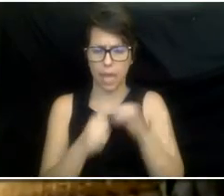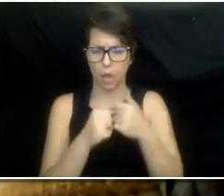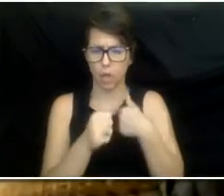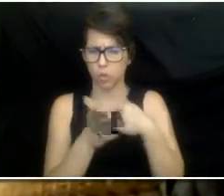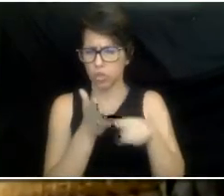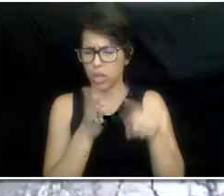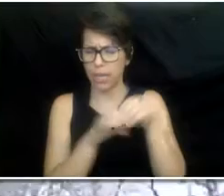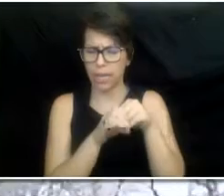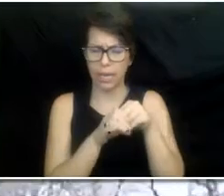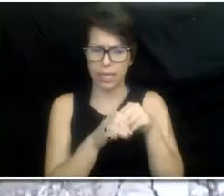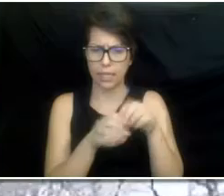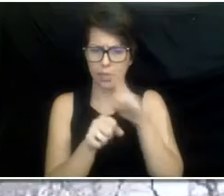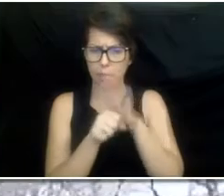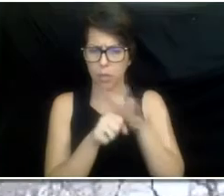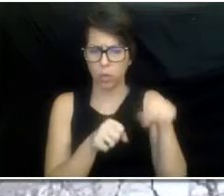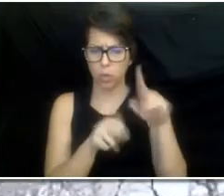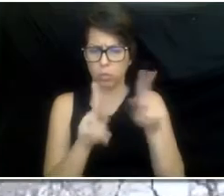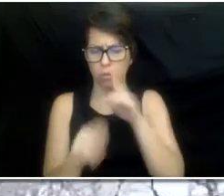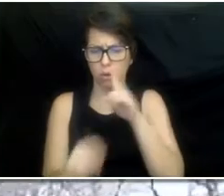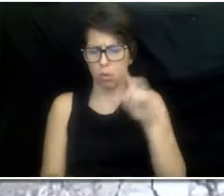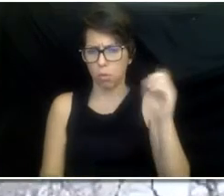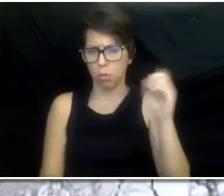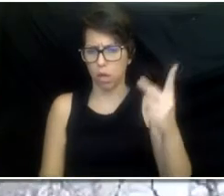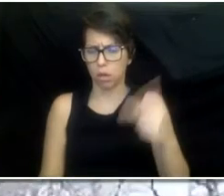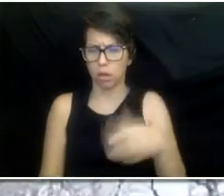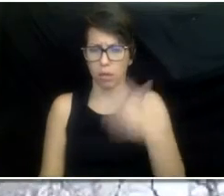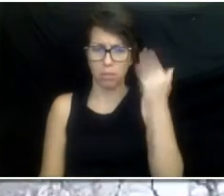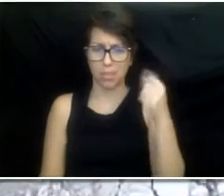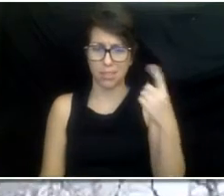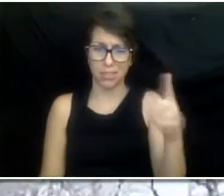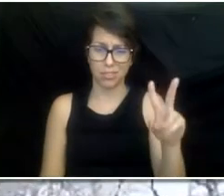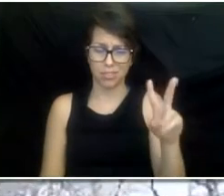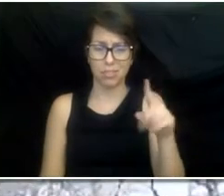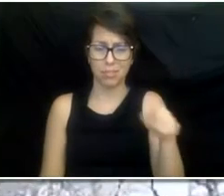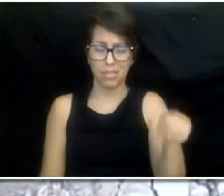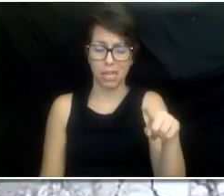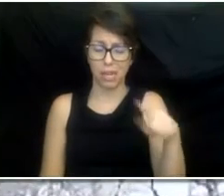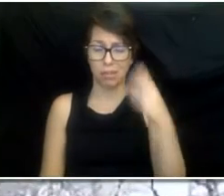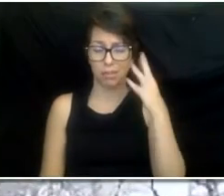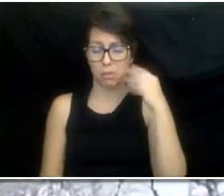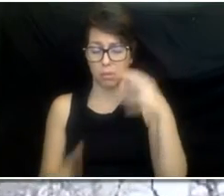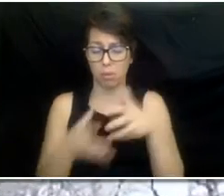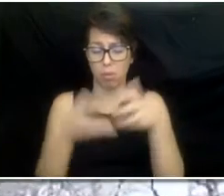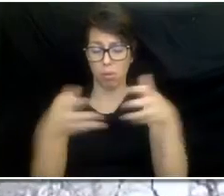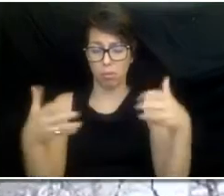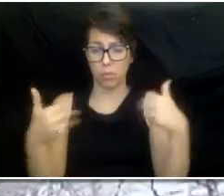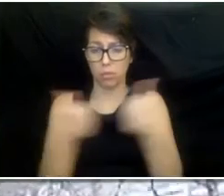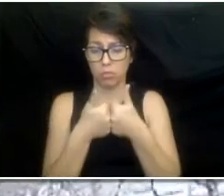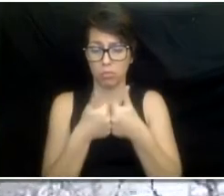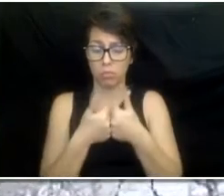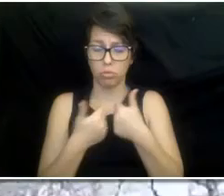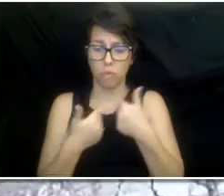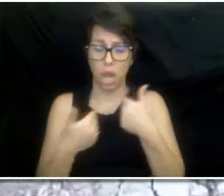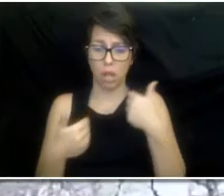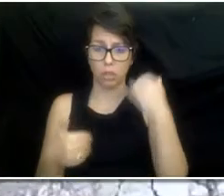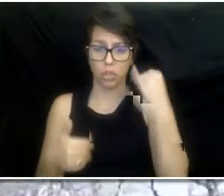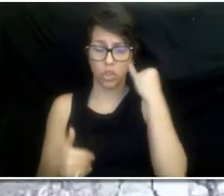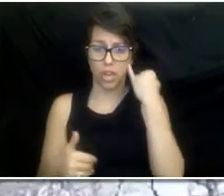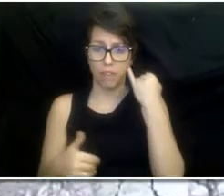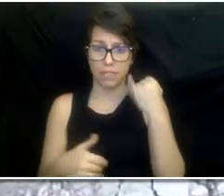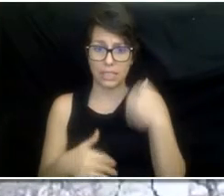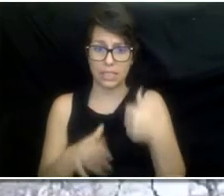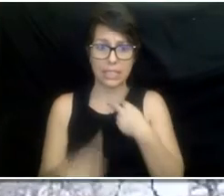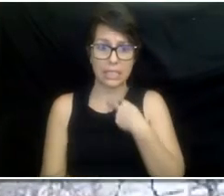out so part of what we do generally is safety planning with all survivors folks who come forward to the